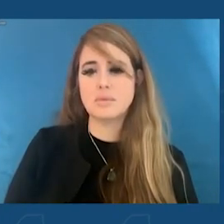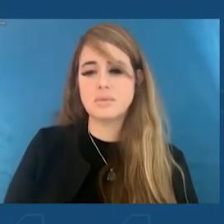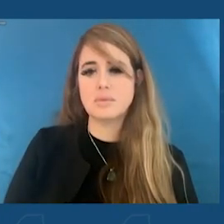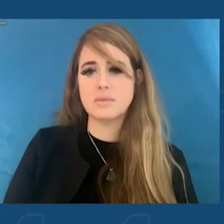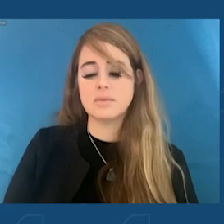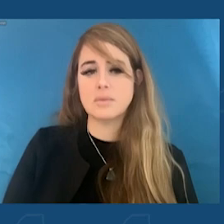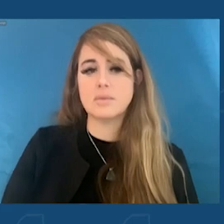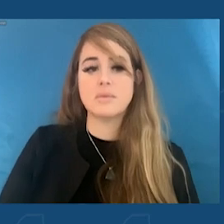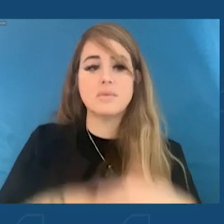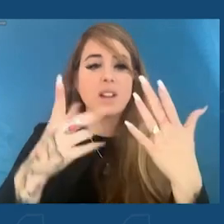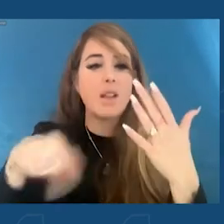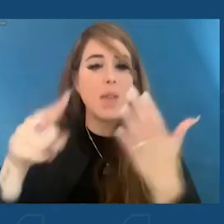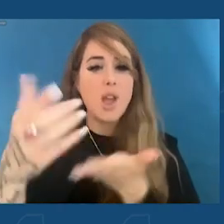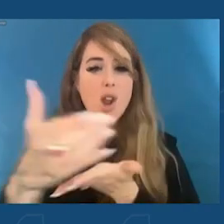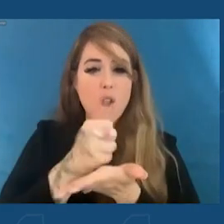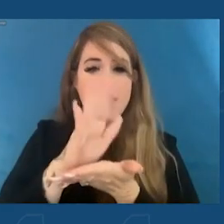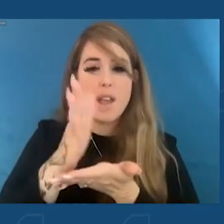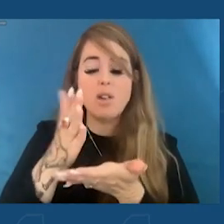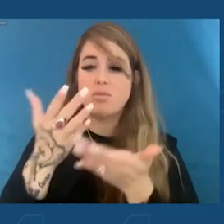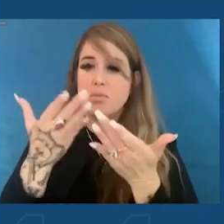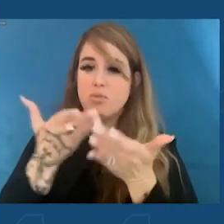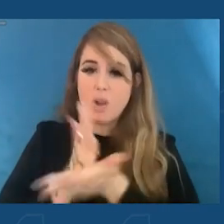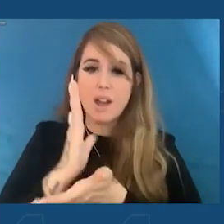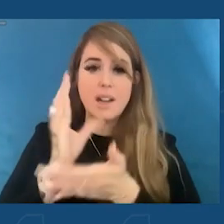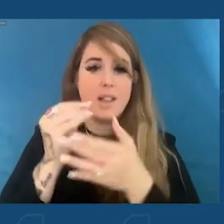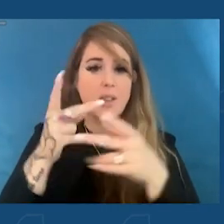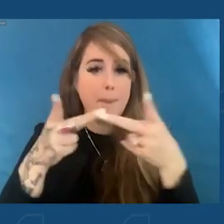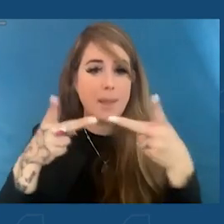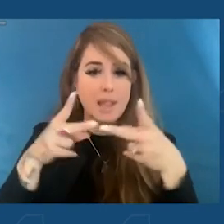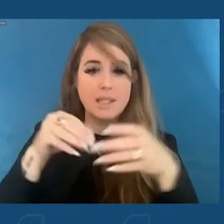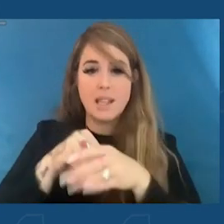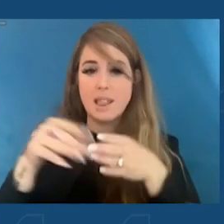They have earned their rightful place in leadership.